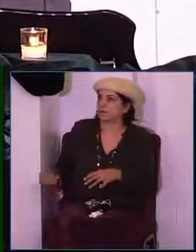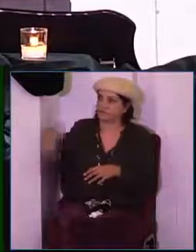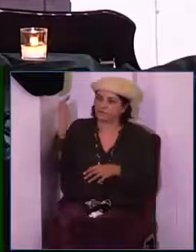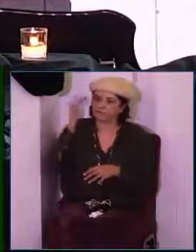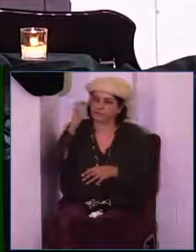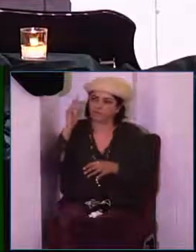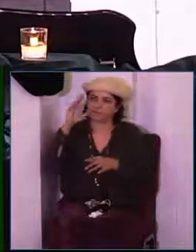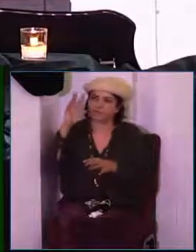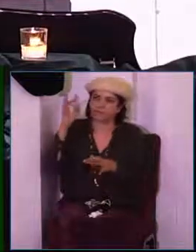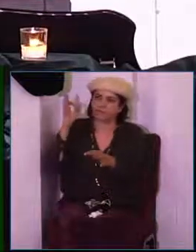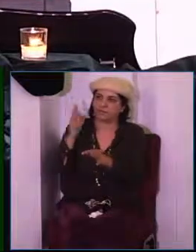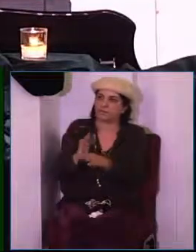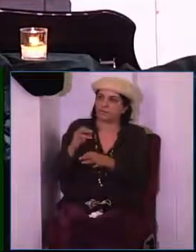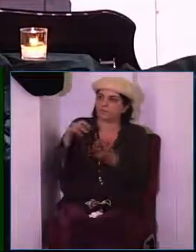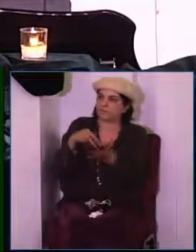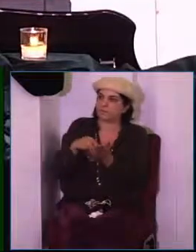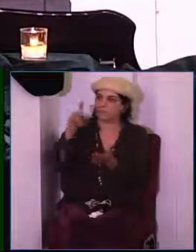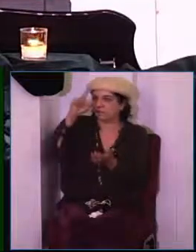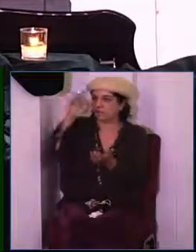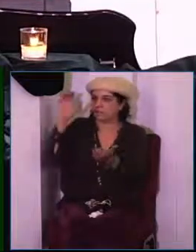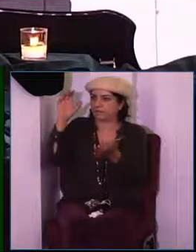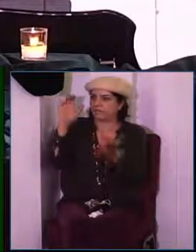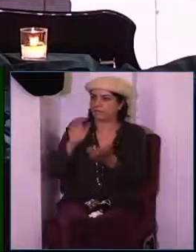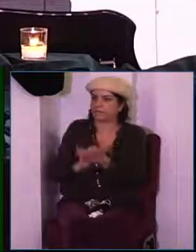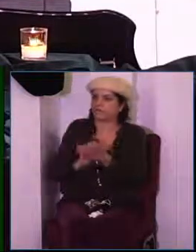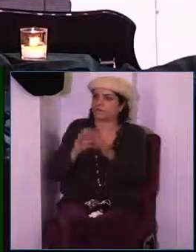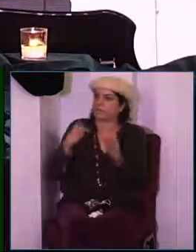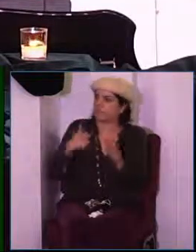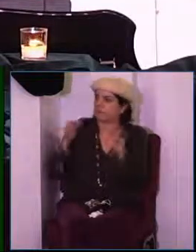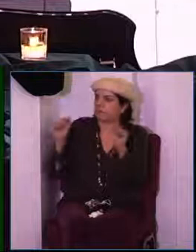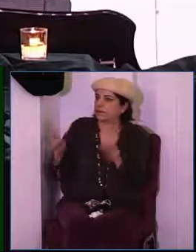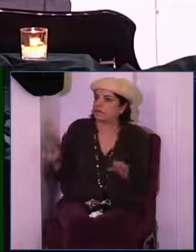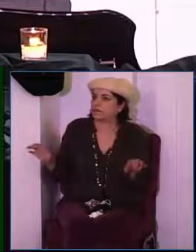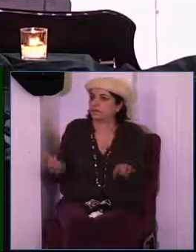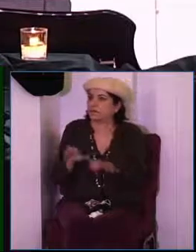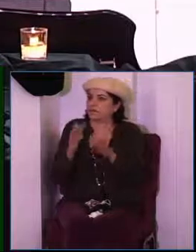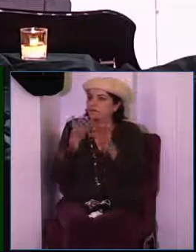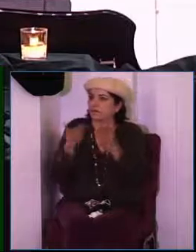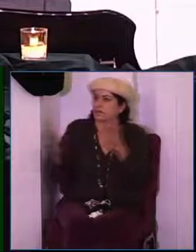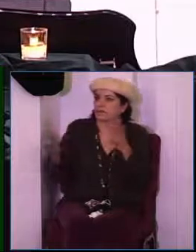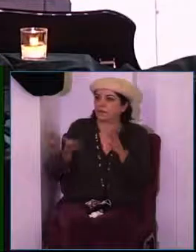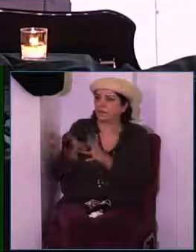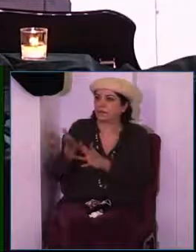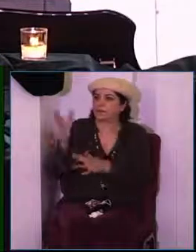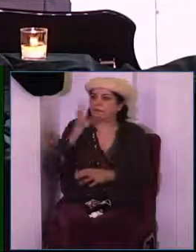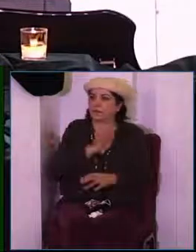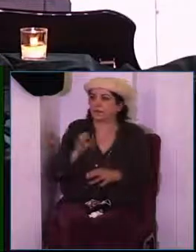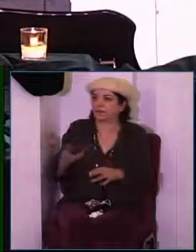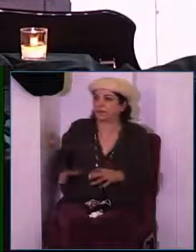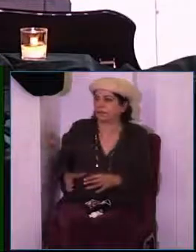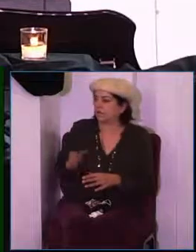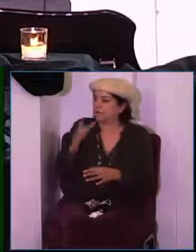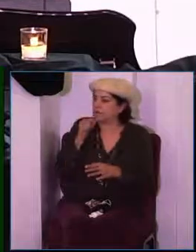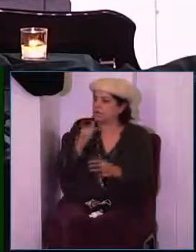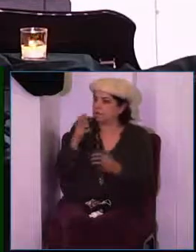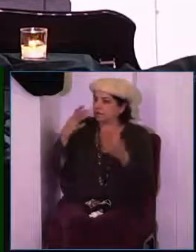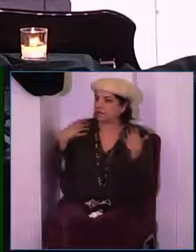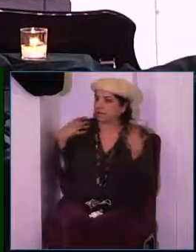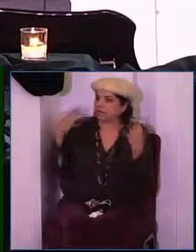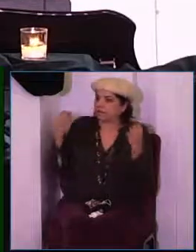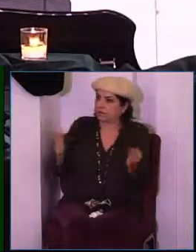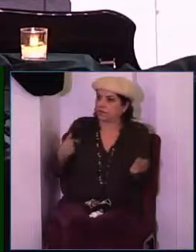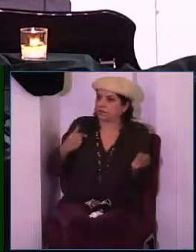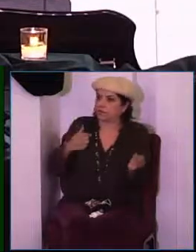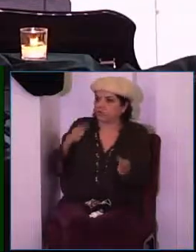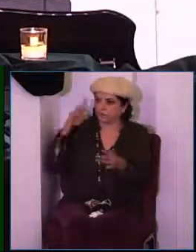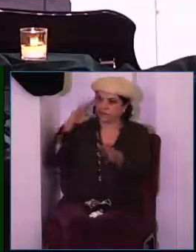know faith, standing and believing, I can do all things through Christ who strengthens